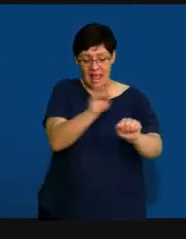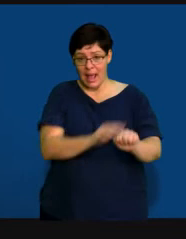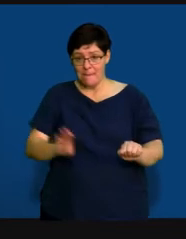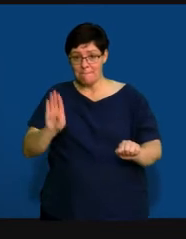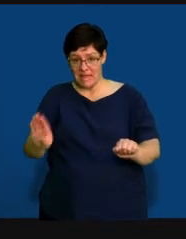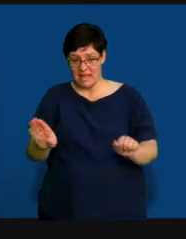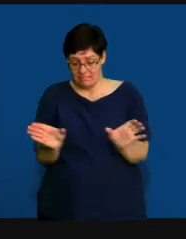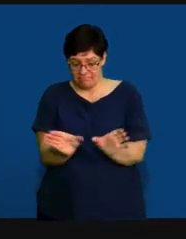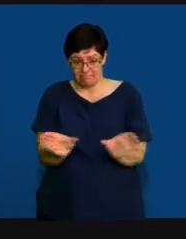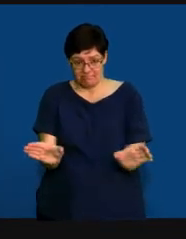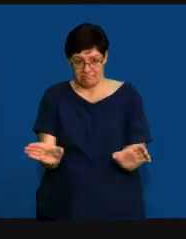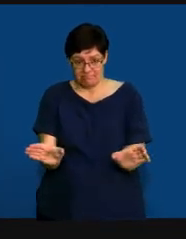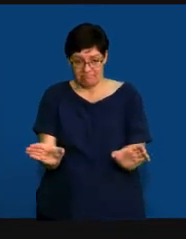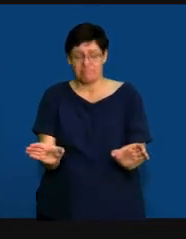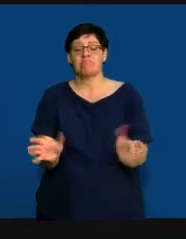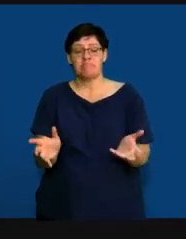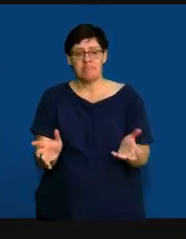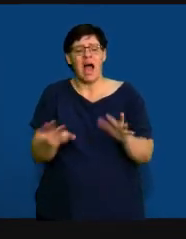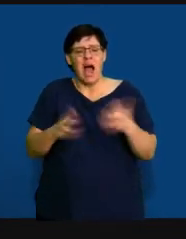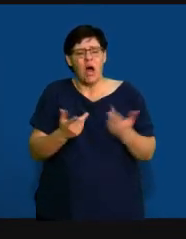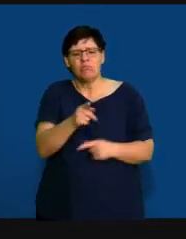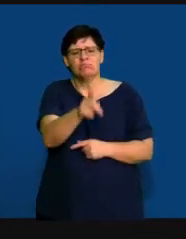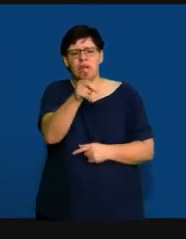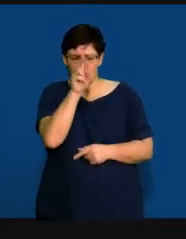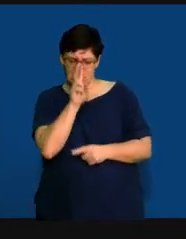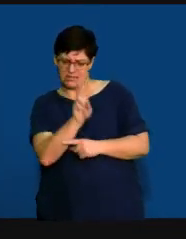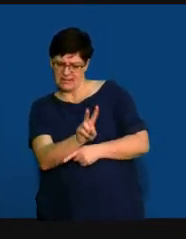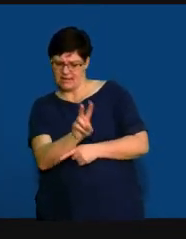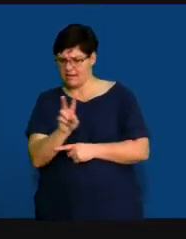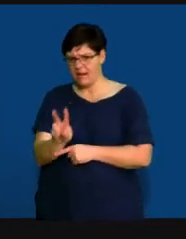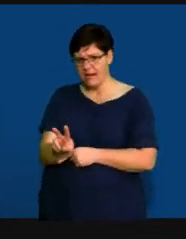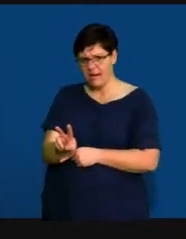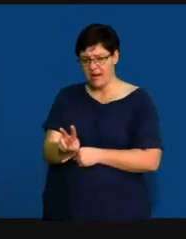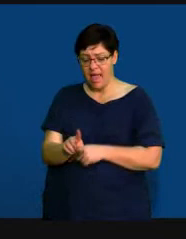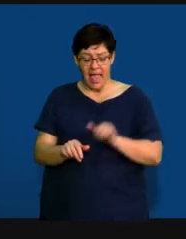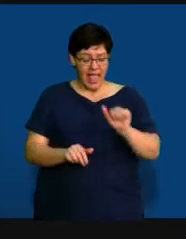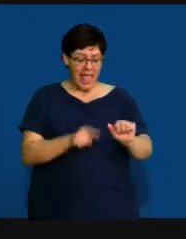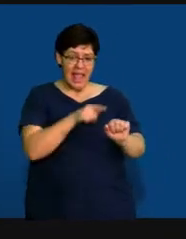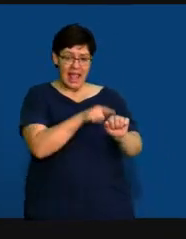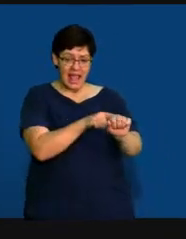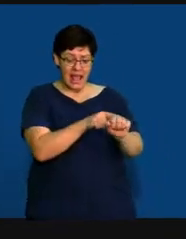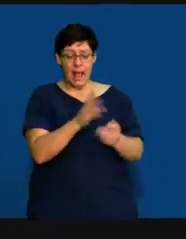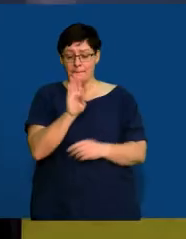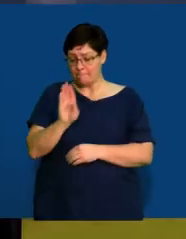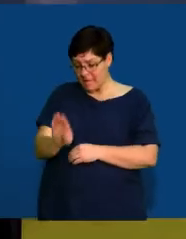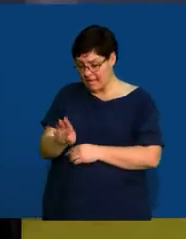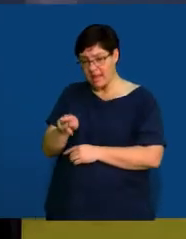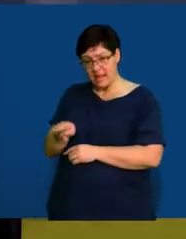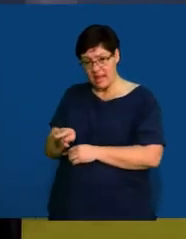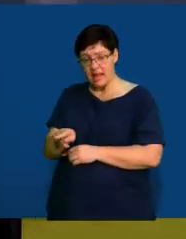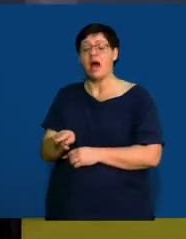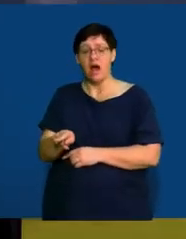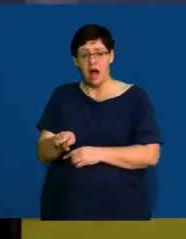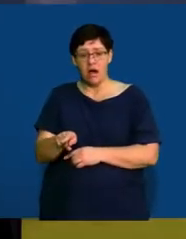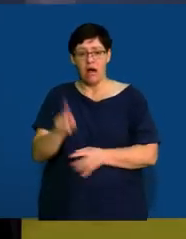B. To do this, you will note the following. Section A and section B comprises